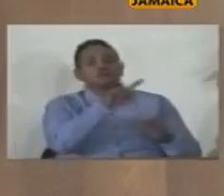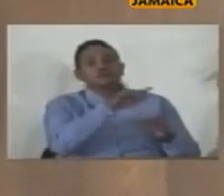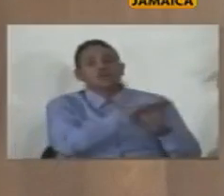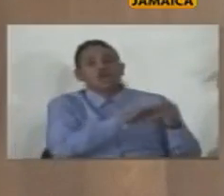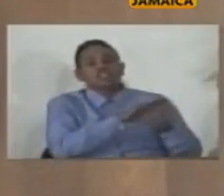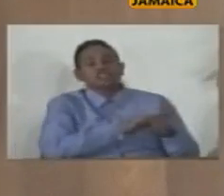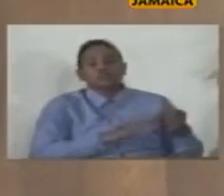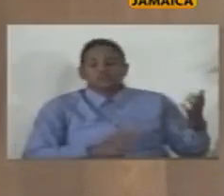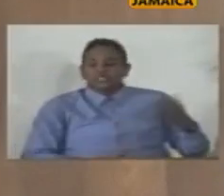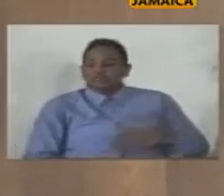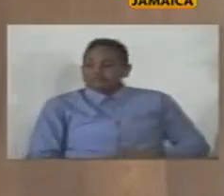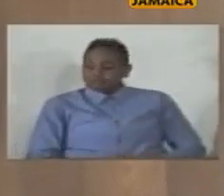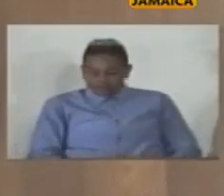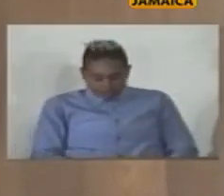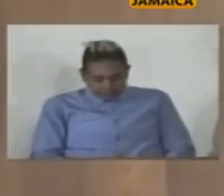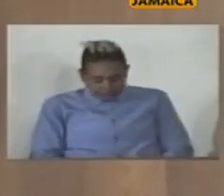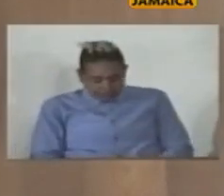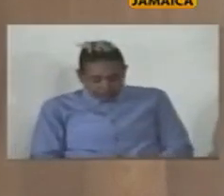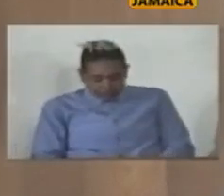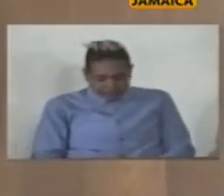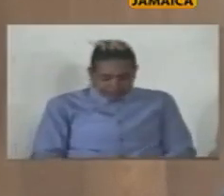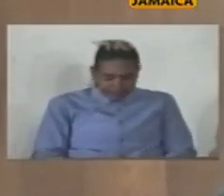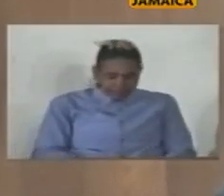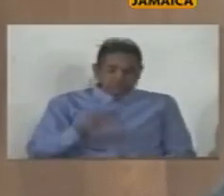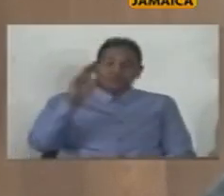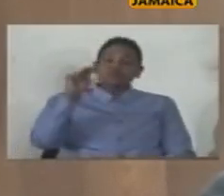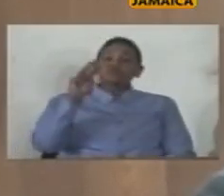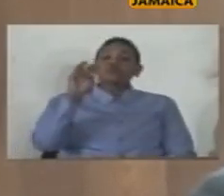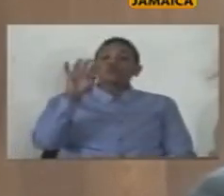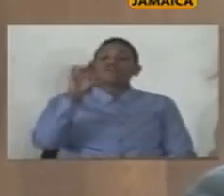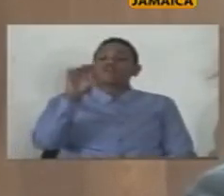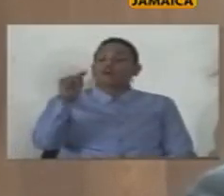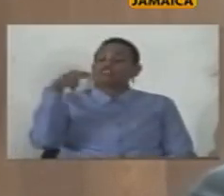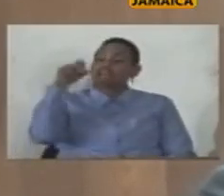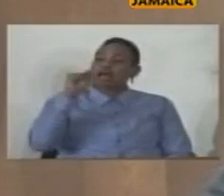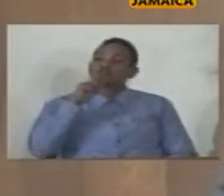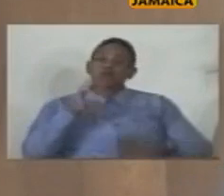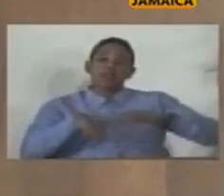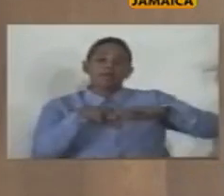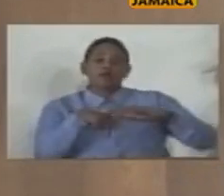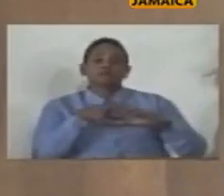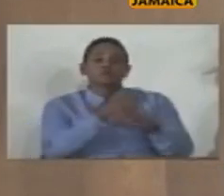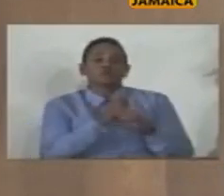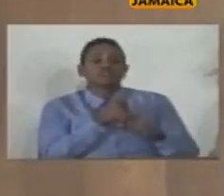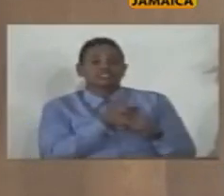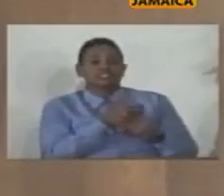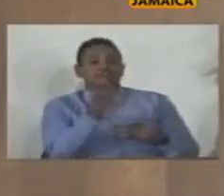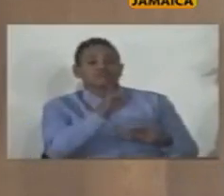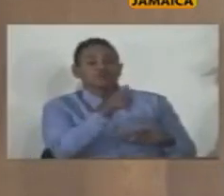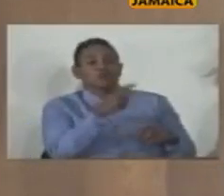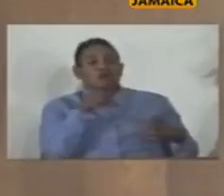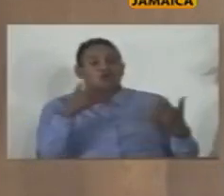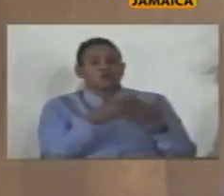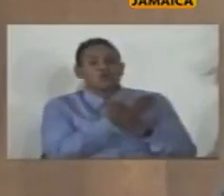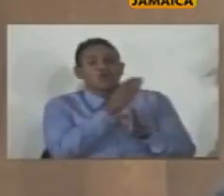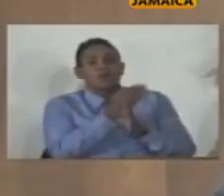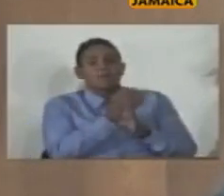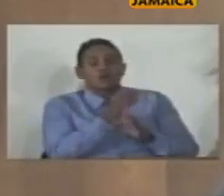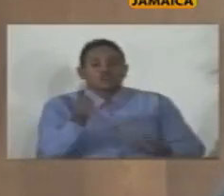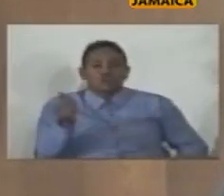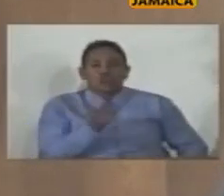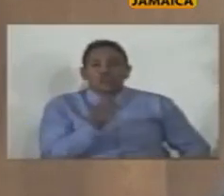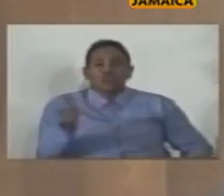constituency. New Forest High School and the primary school also received a bus, a brand new bus to take our